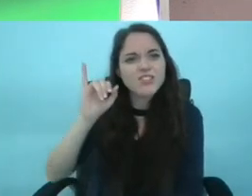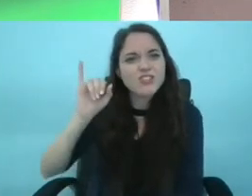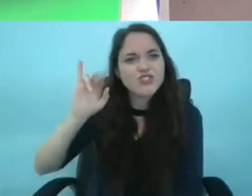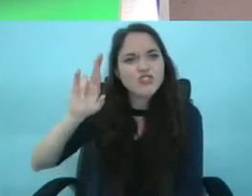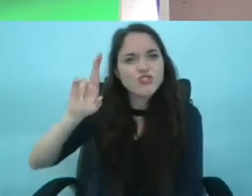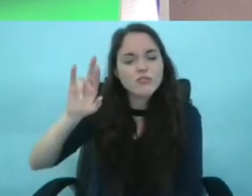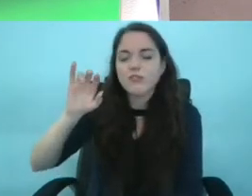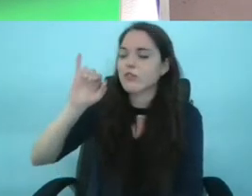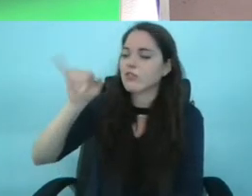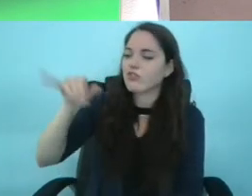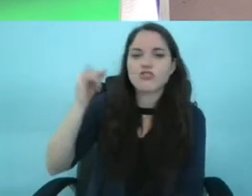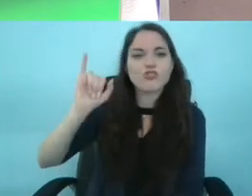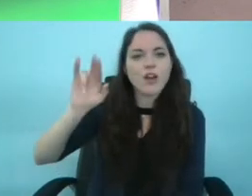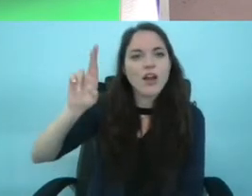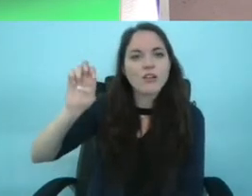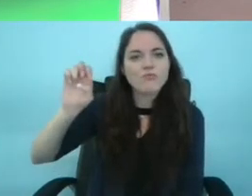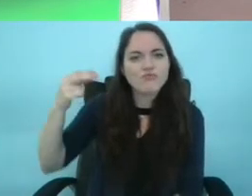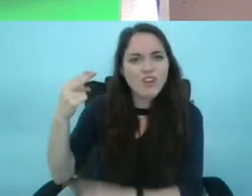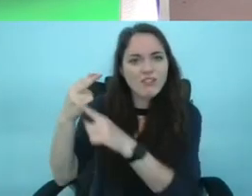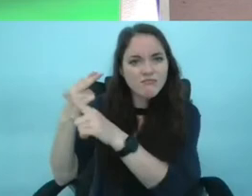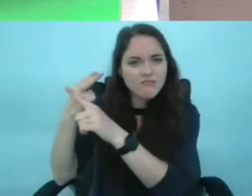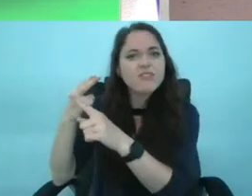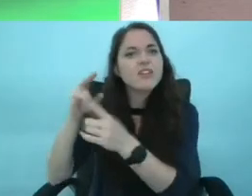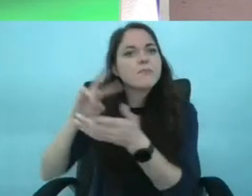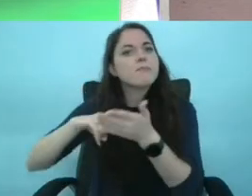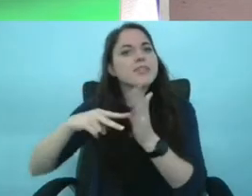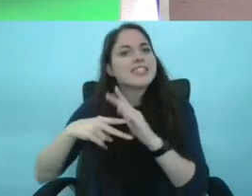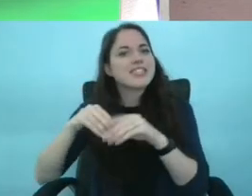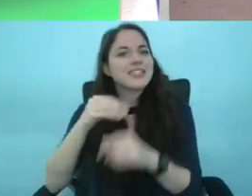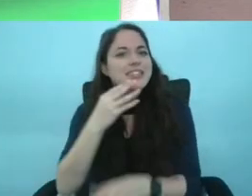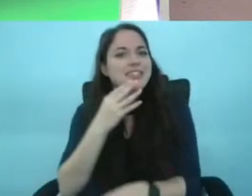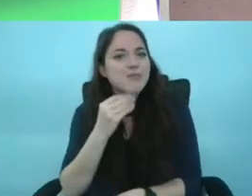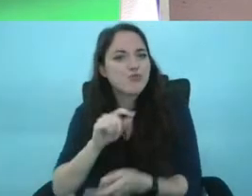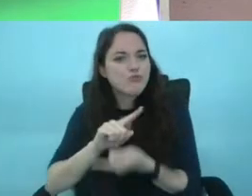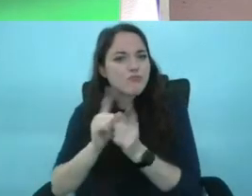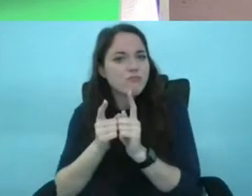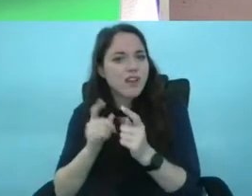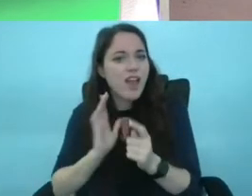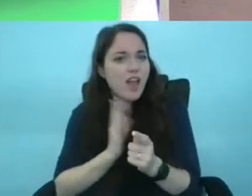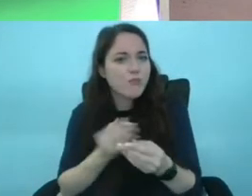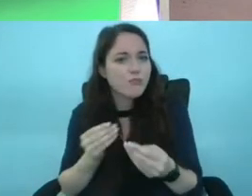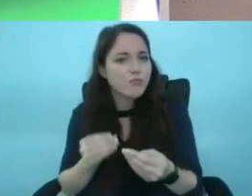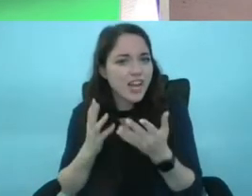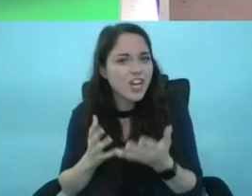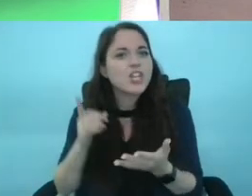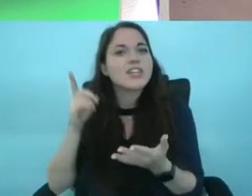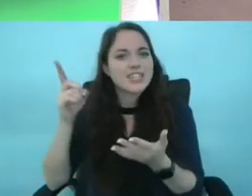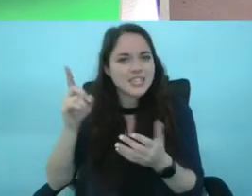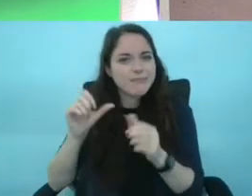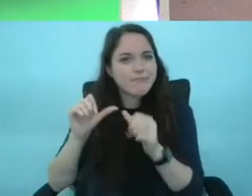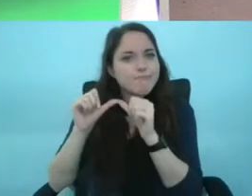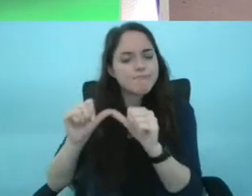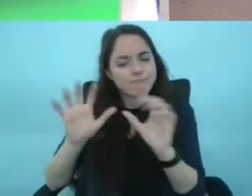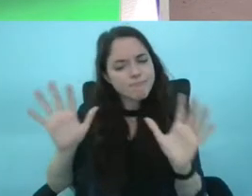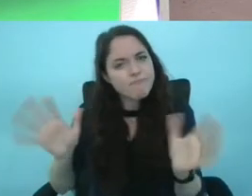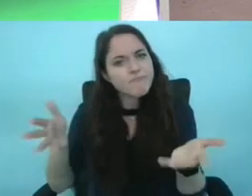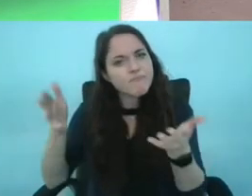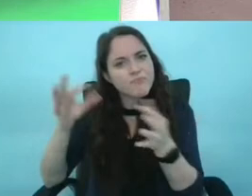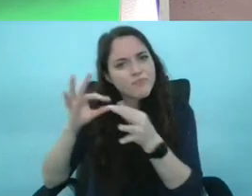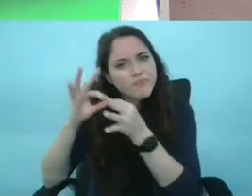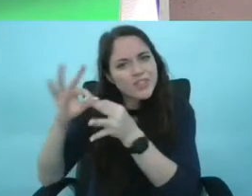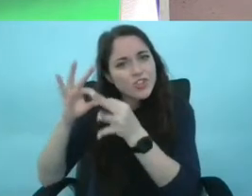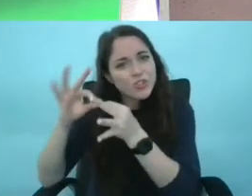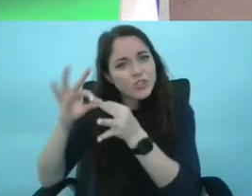provider, is encouraged with us in relationship. We can count on God through our faith.